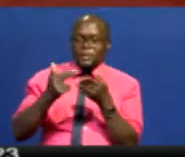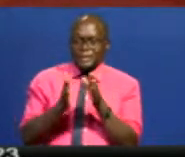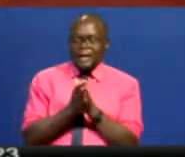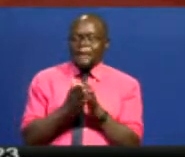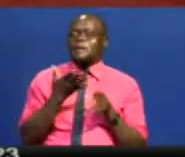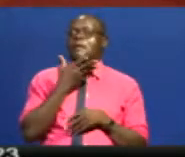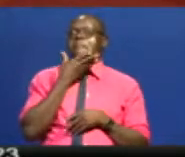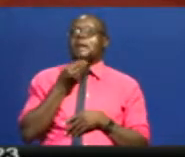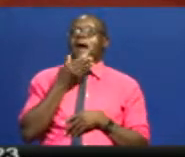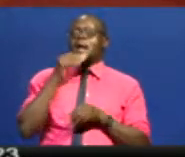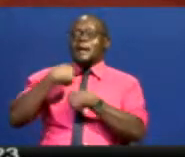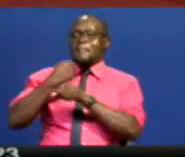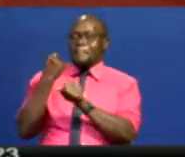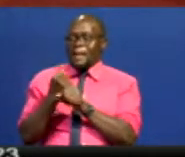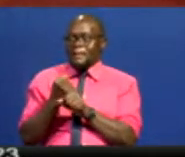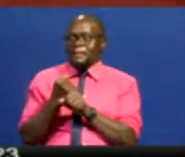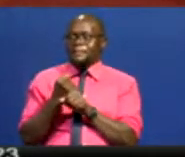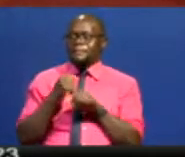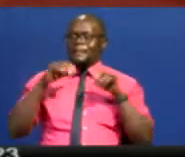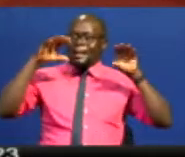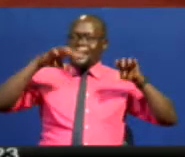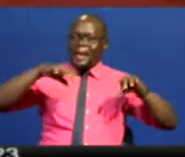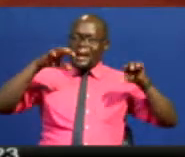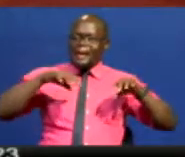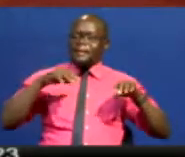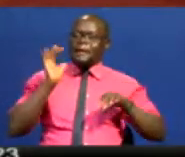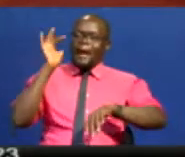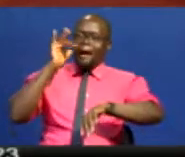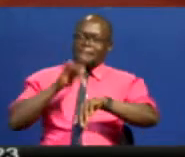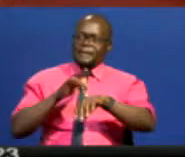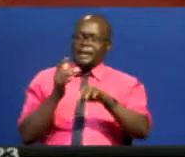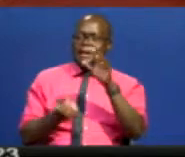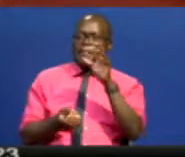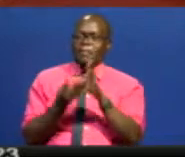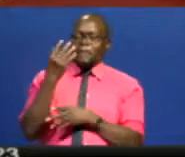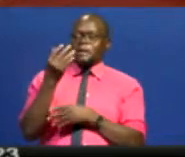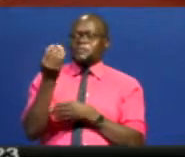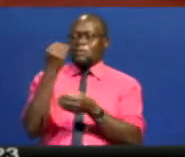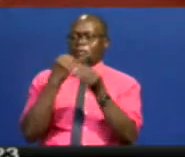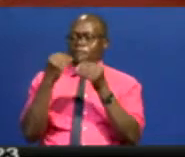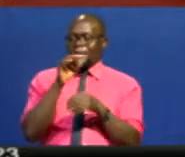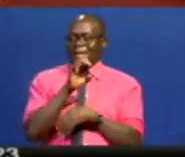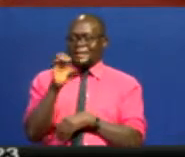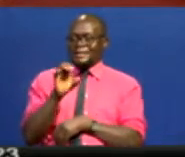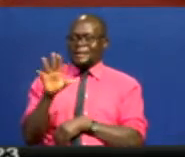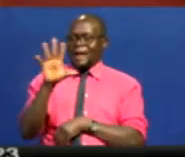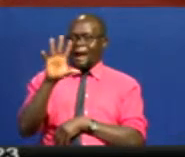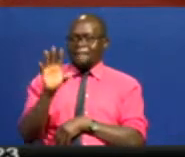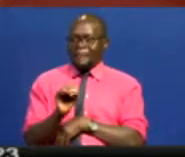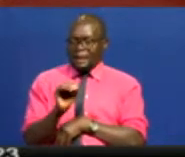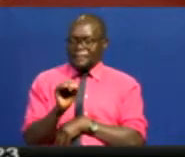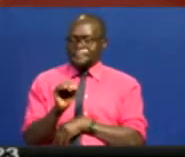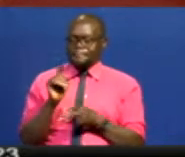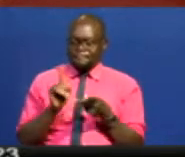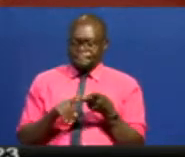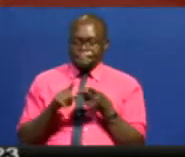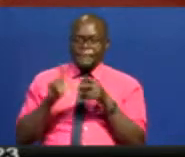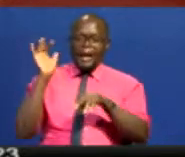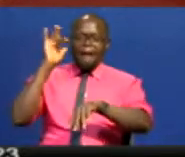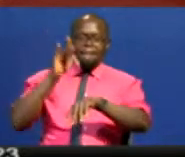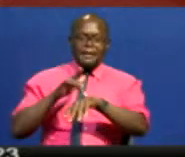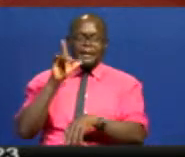The rains patterns have affected the production of food in East Africa. It has